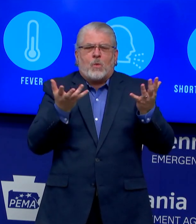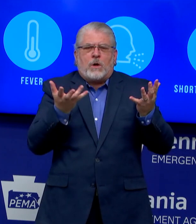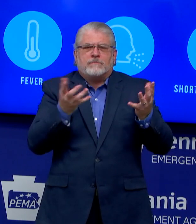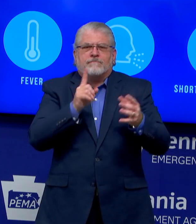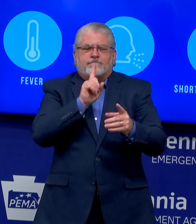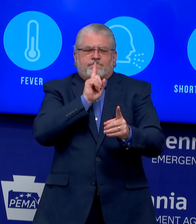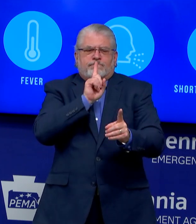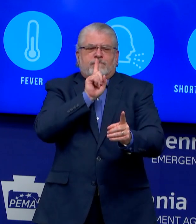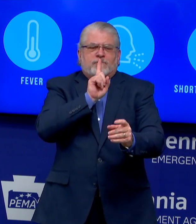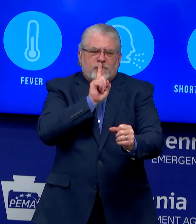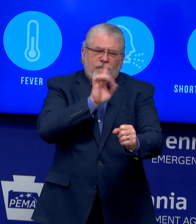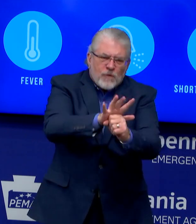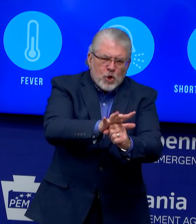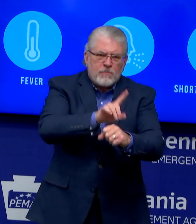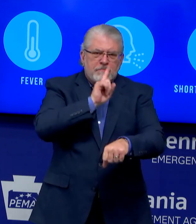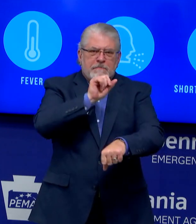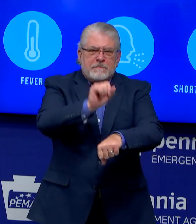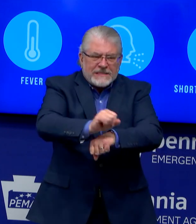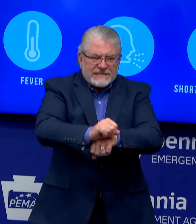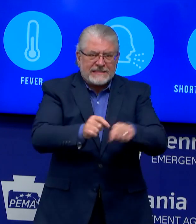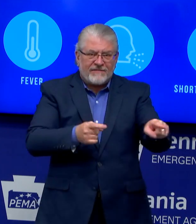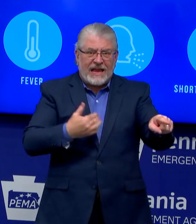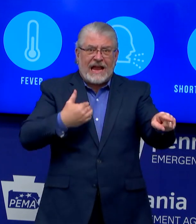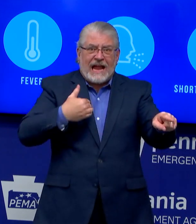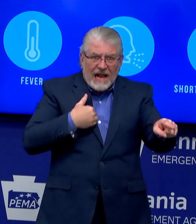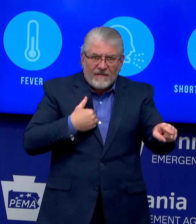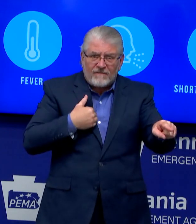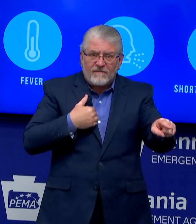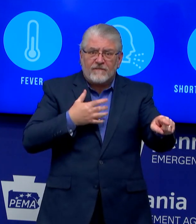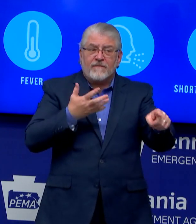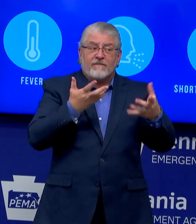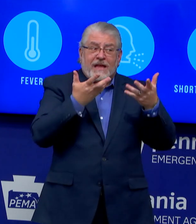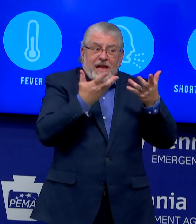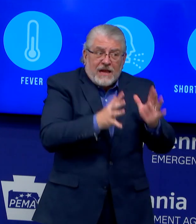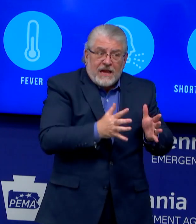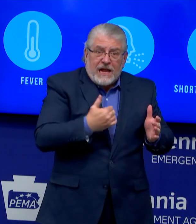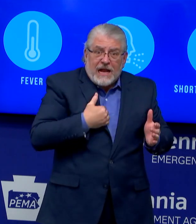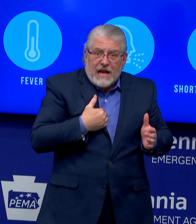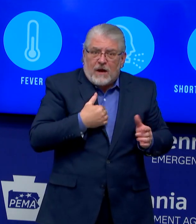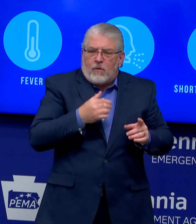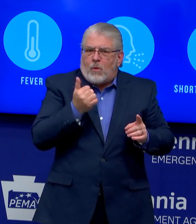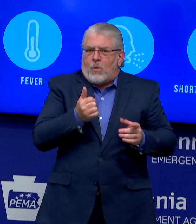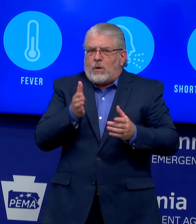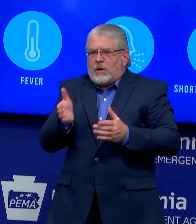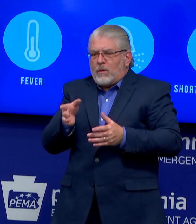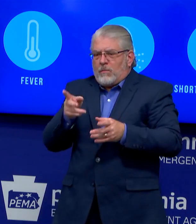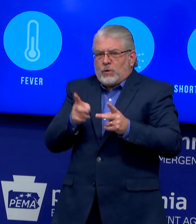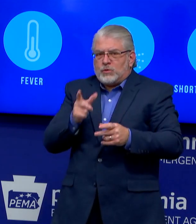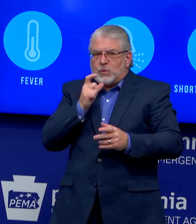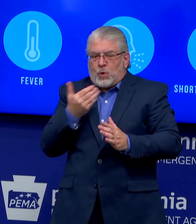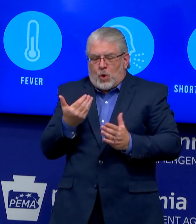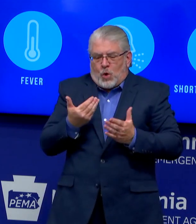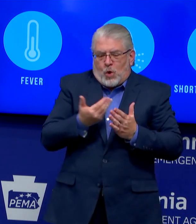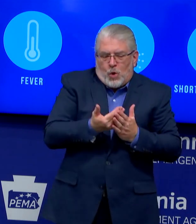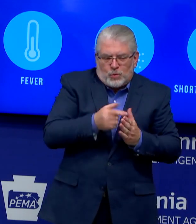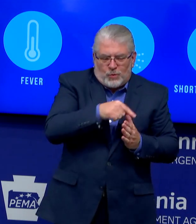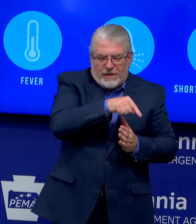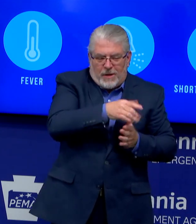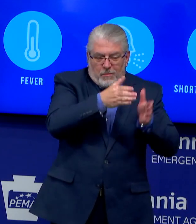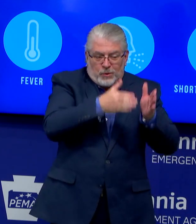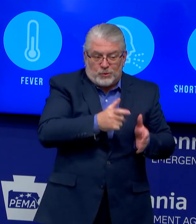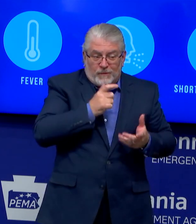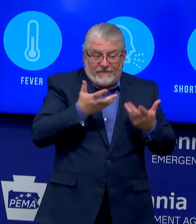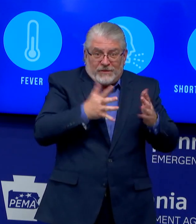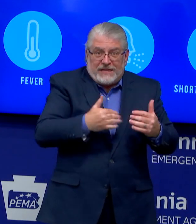we have confirmed tests that are positive, but then close contacts of those, maybe people in the same household, et cetera, who then